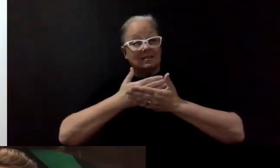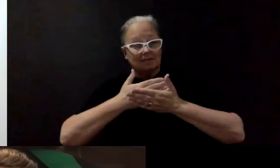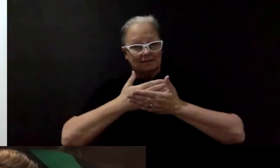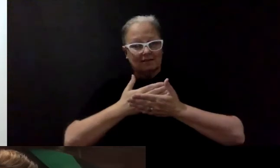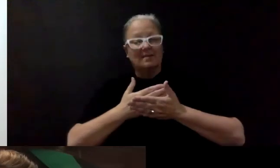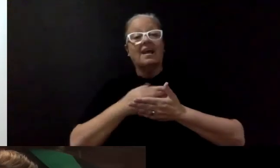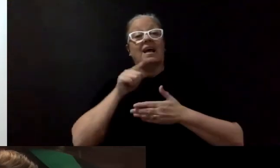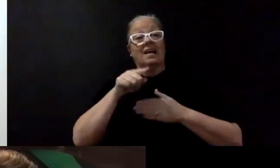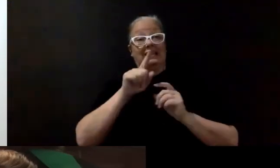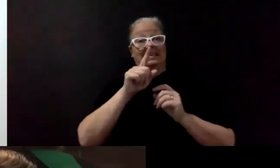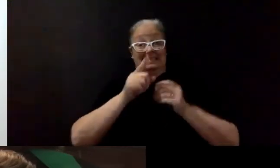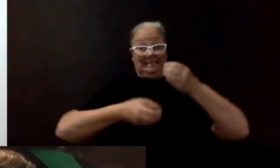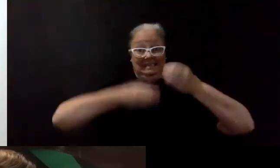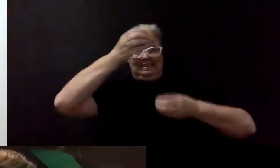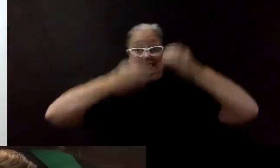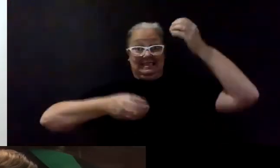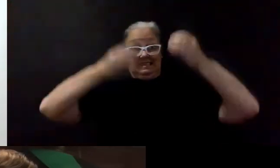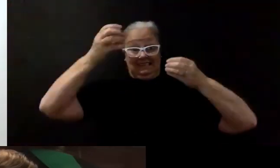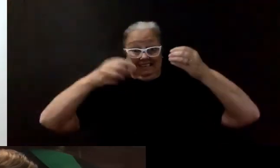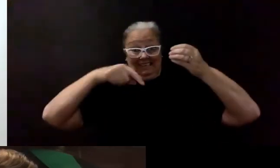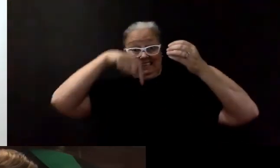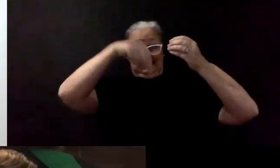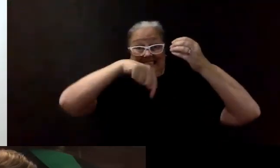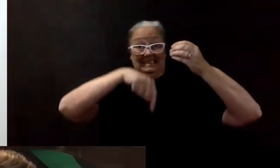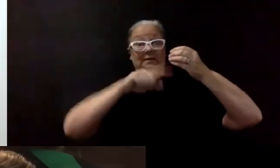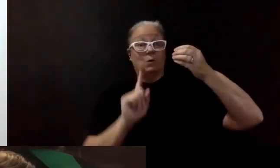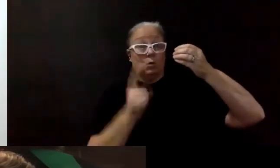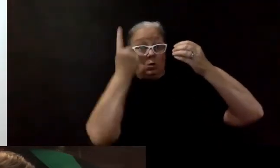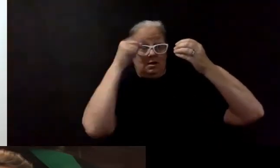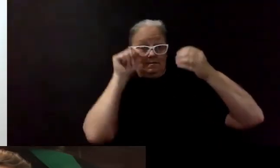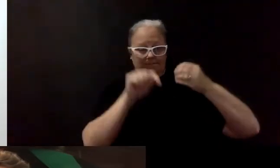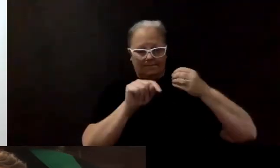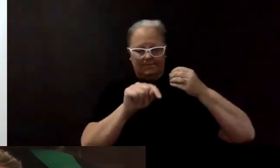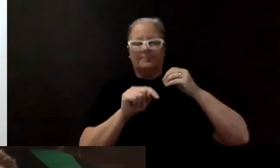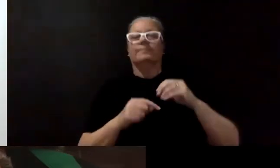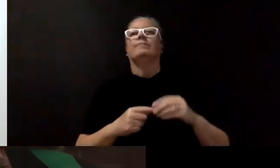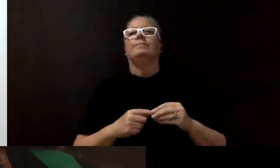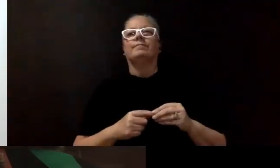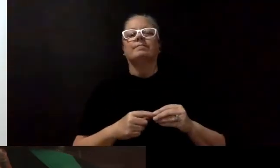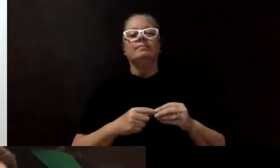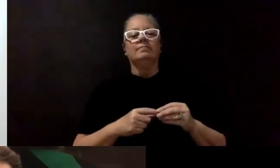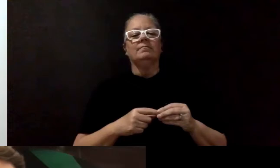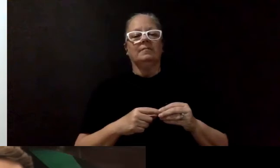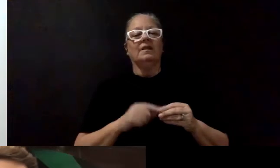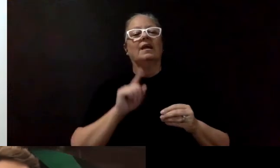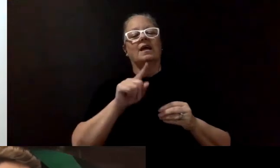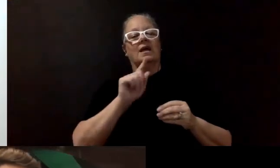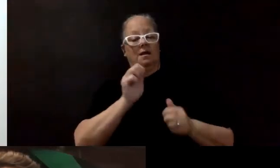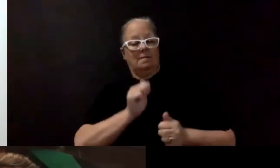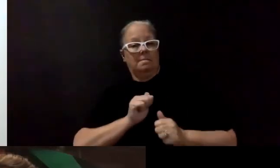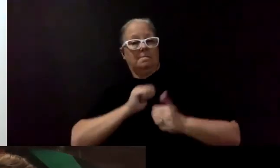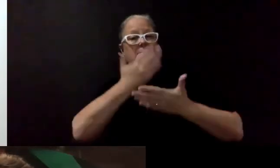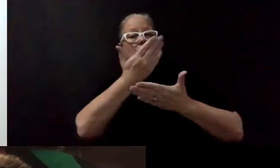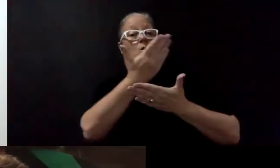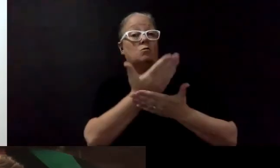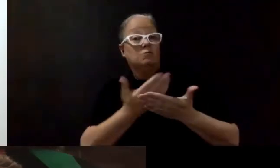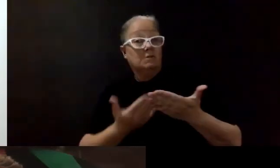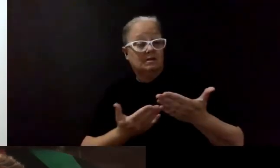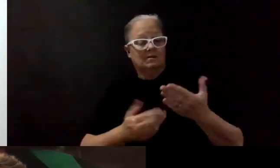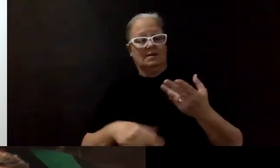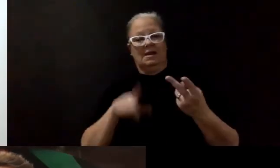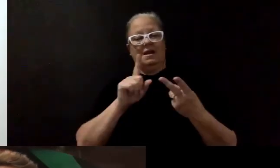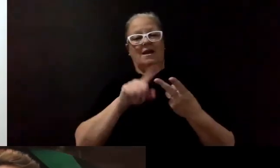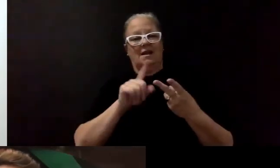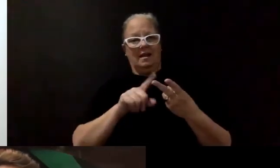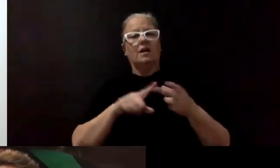CBD, and it was a music and poetry night where we basically